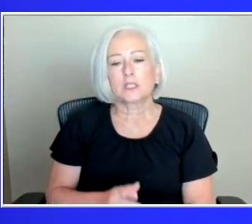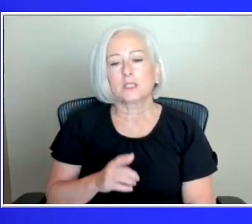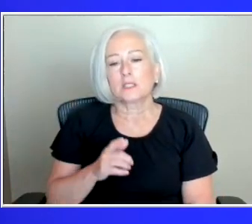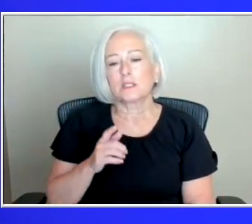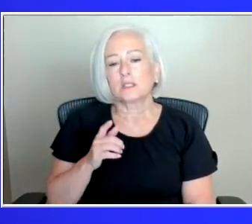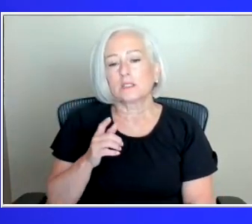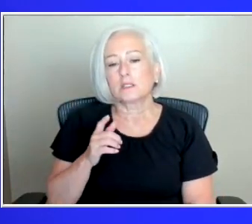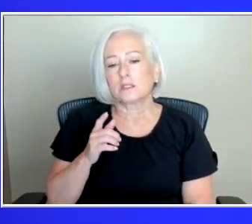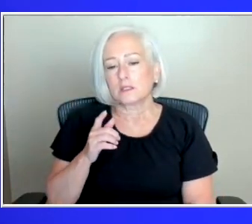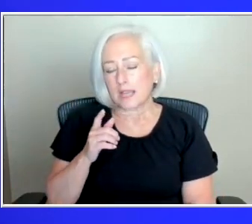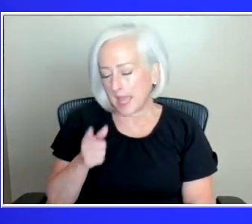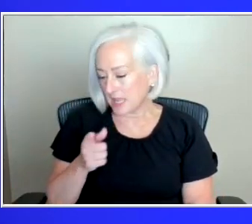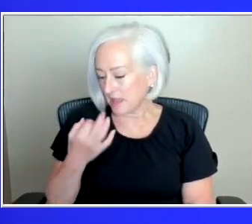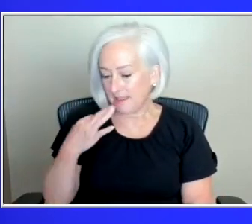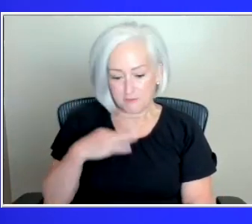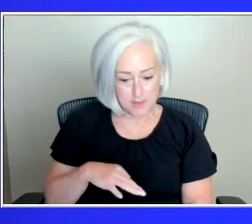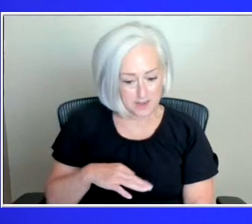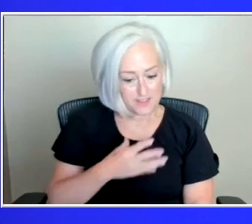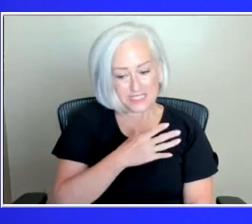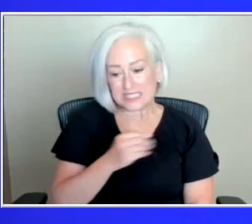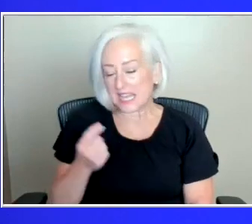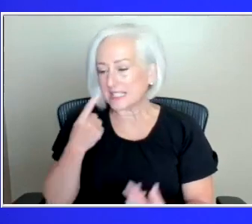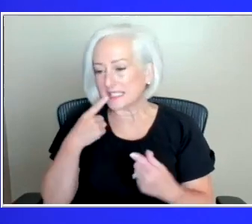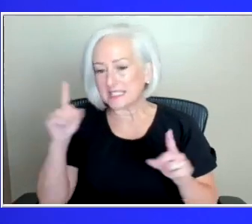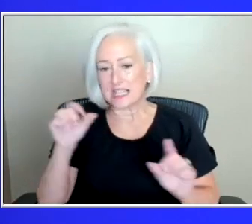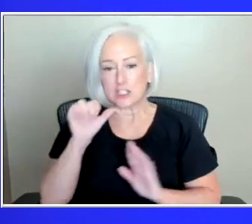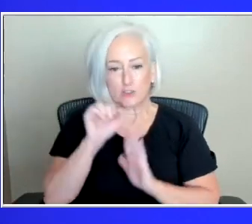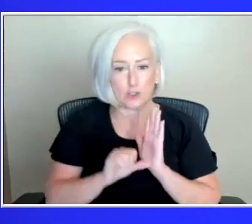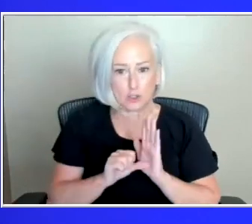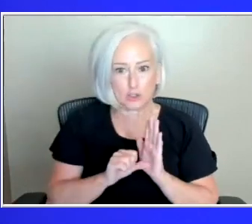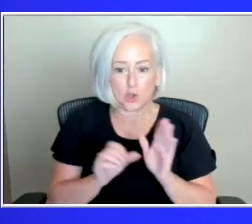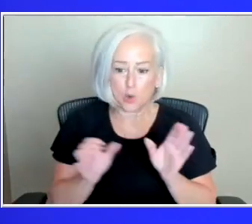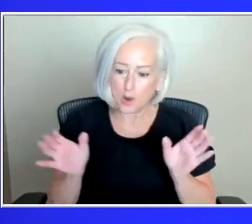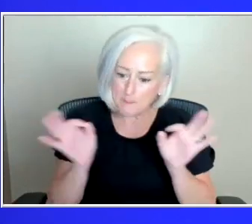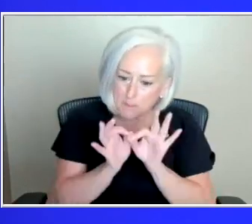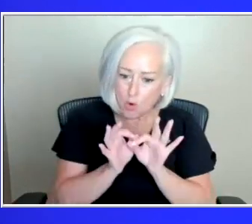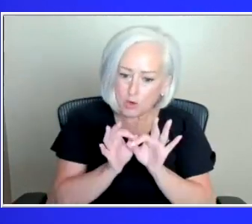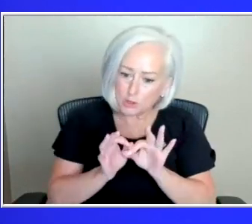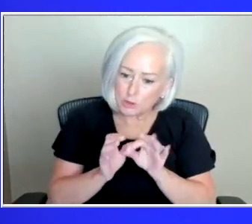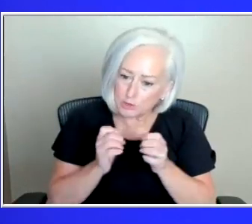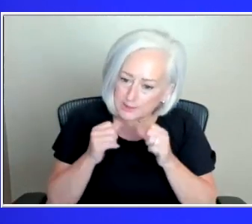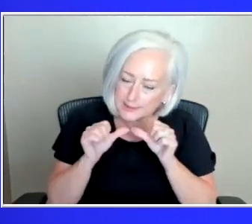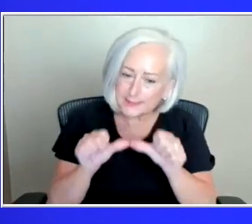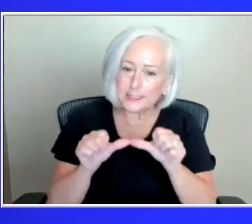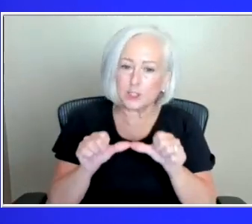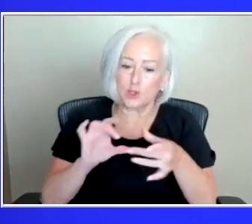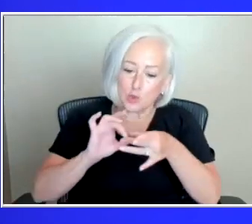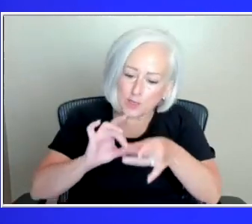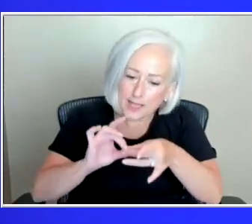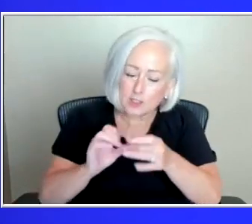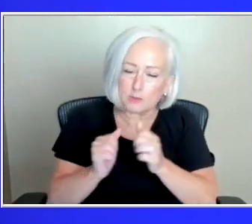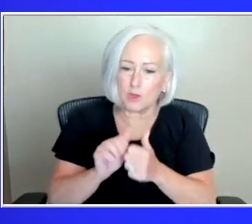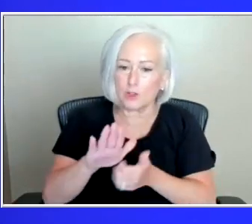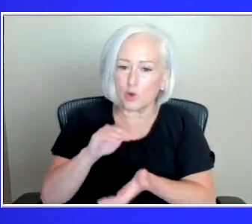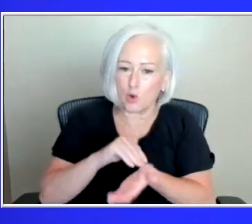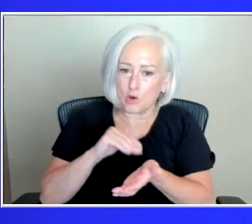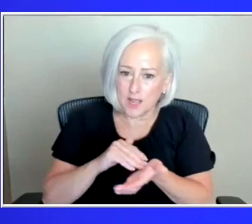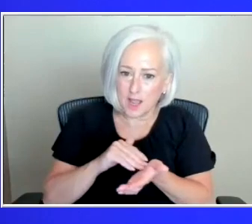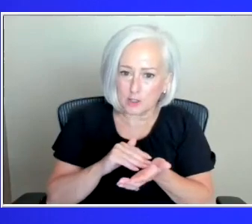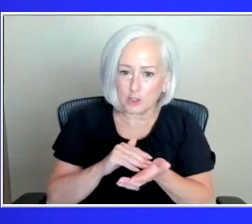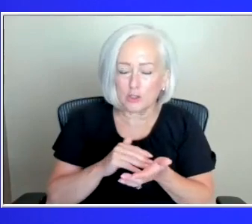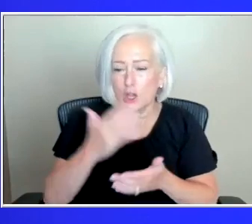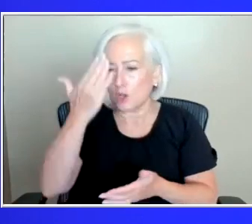successful surgery as a kid. And so it's so important to keep a close relationship with your doc. It's so important to, listen to your body, know your